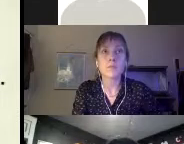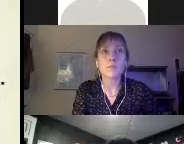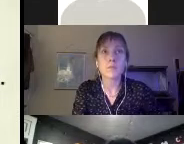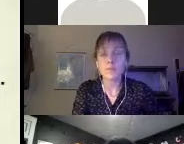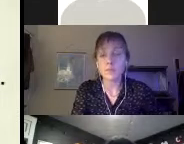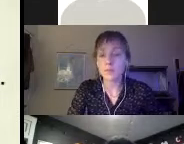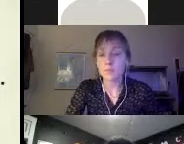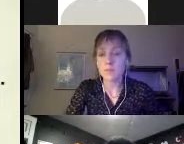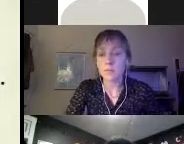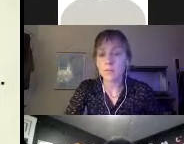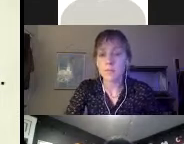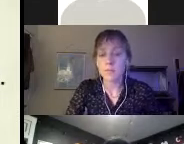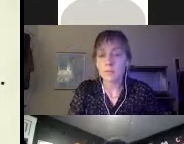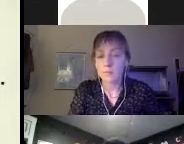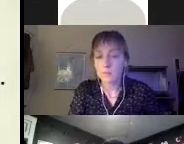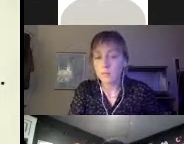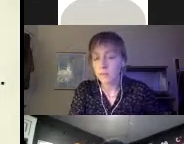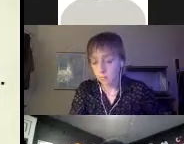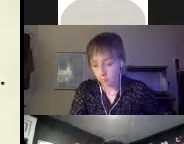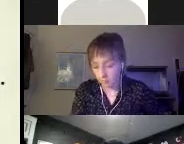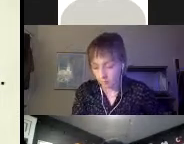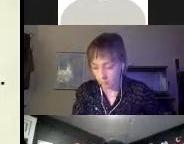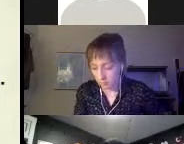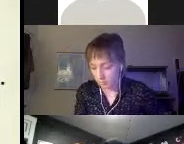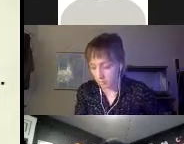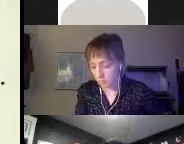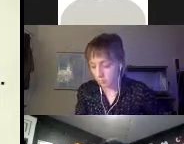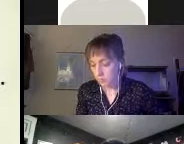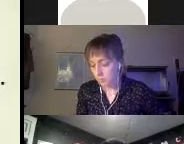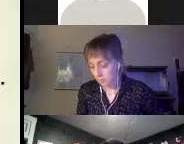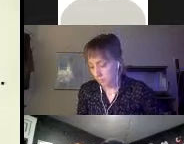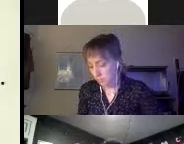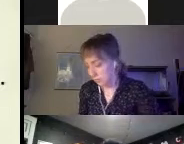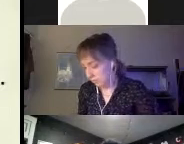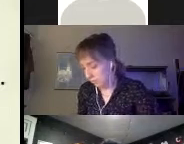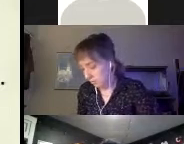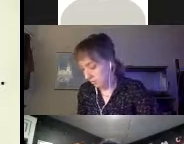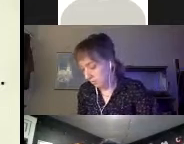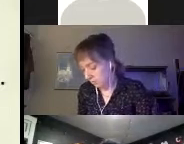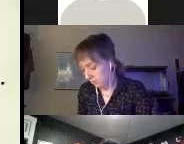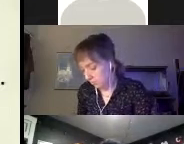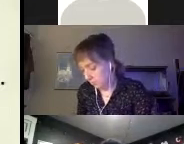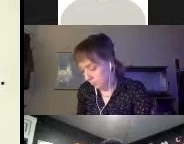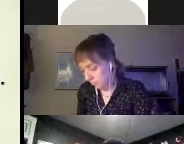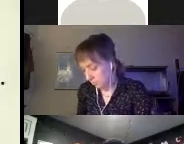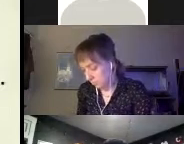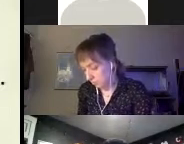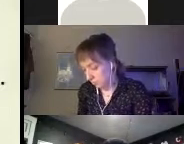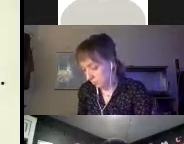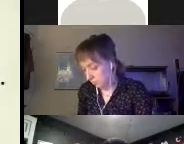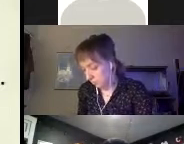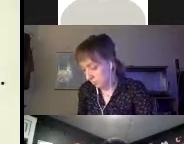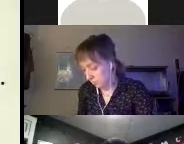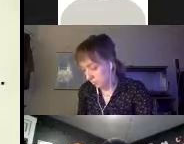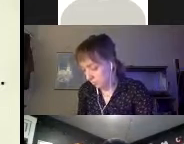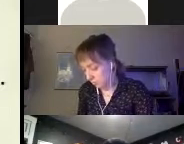you is the speed of traffic going to be modified with this new bike path? And also, because there's a lot of